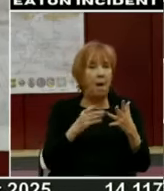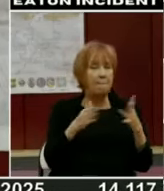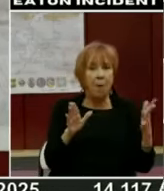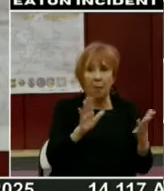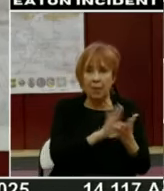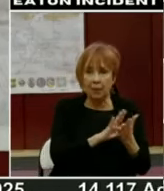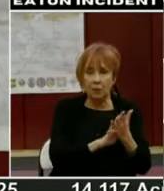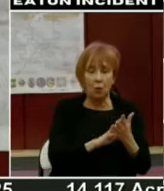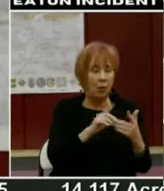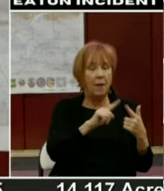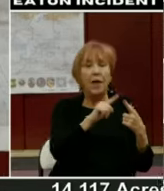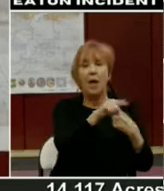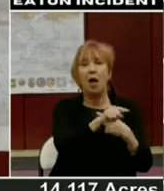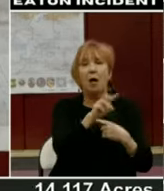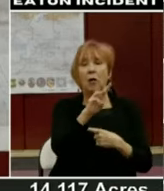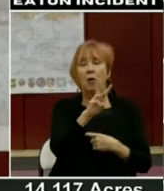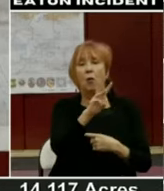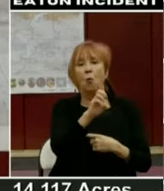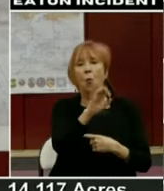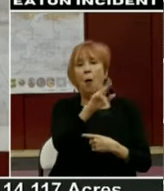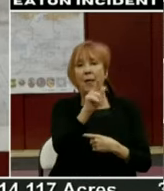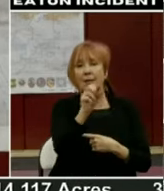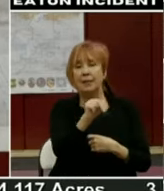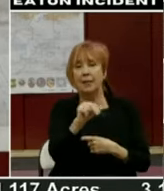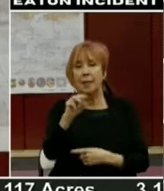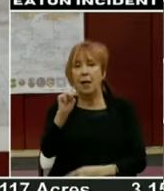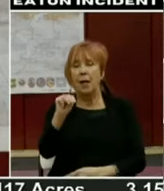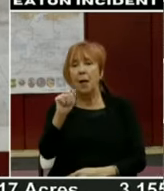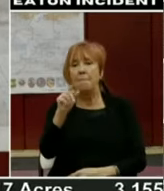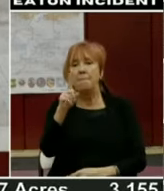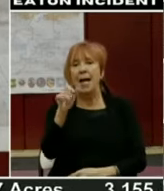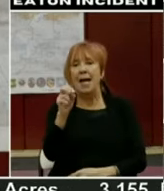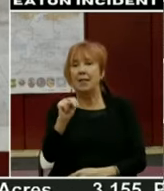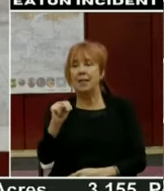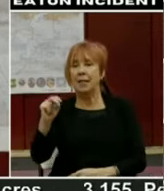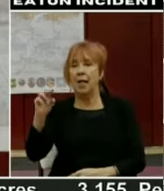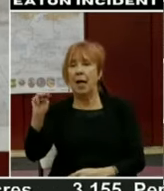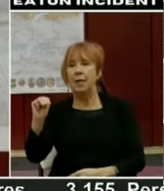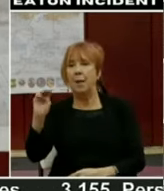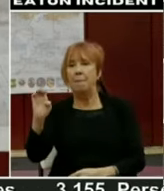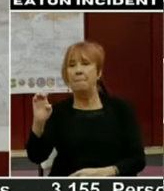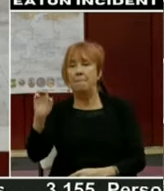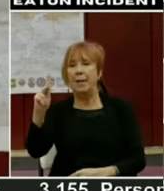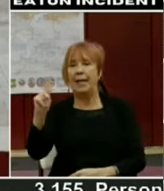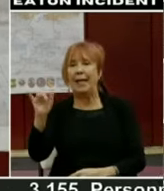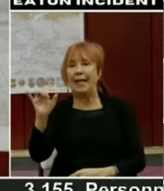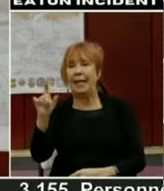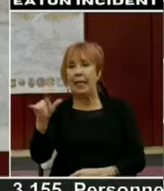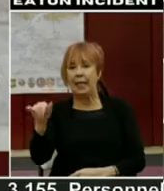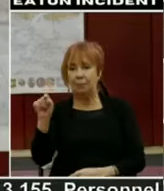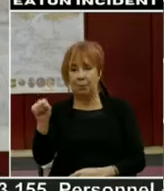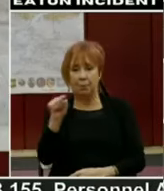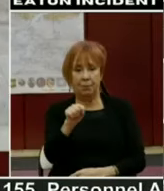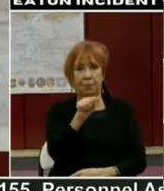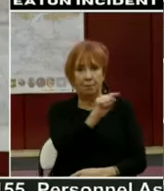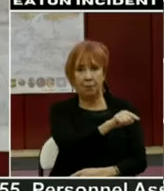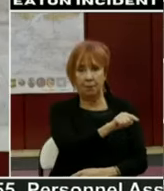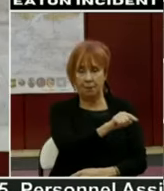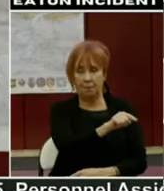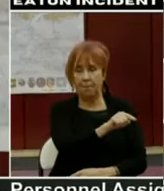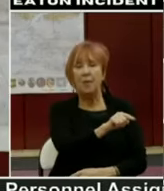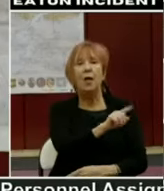Wilson, Madison, and McKinley. If you know children that need